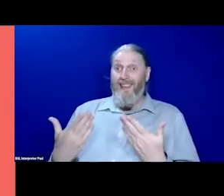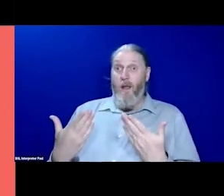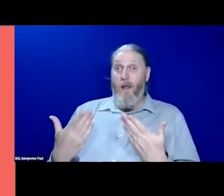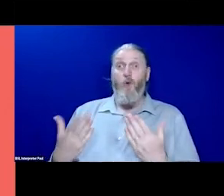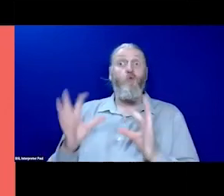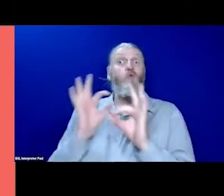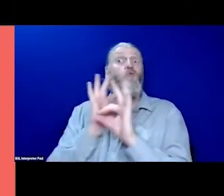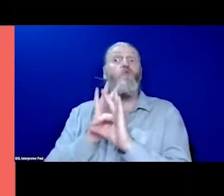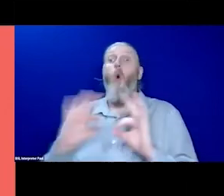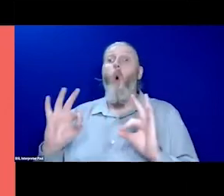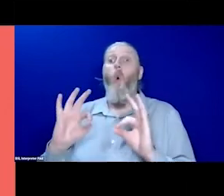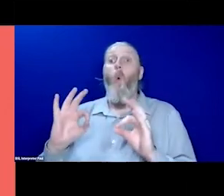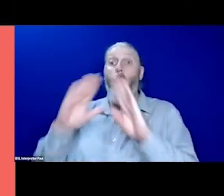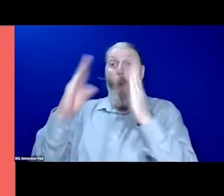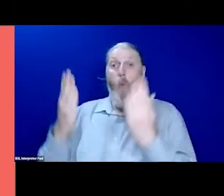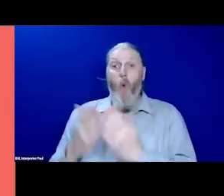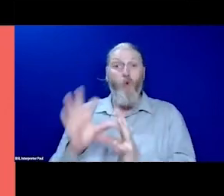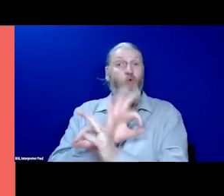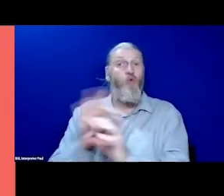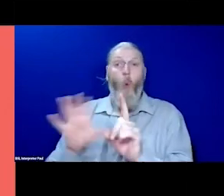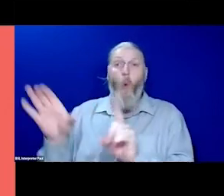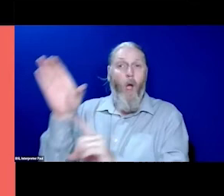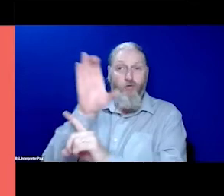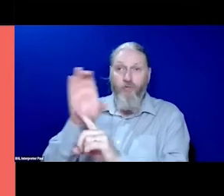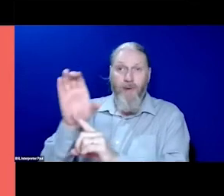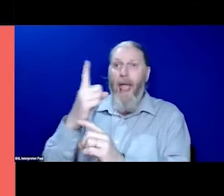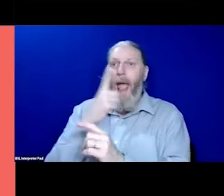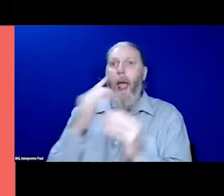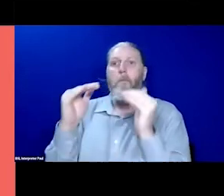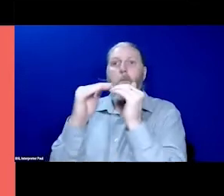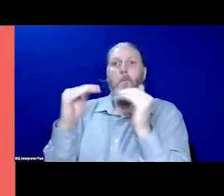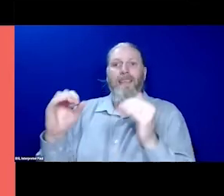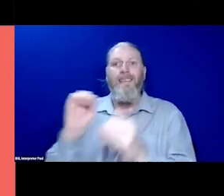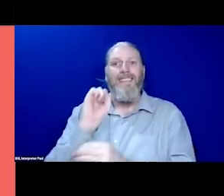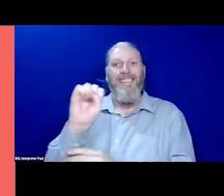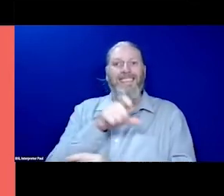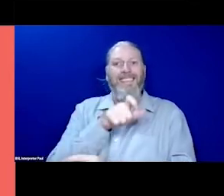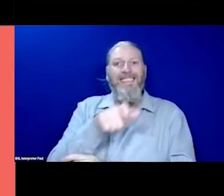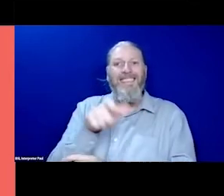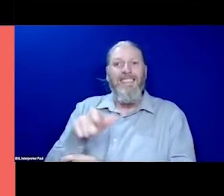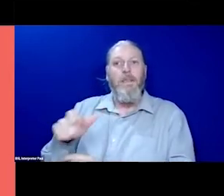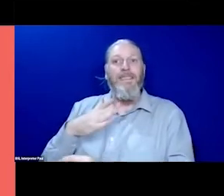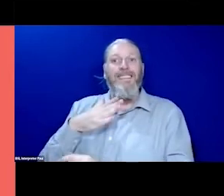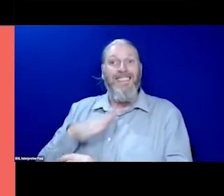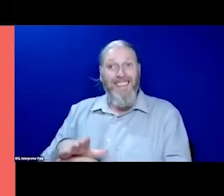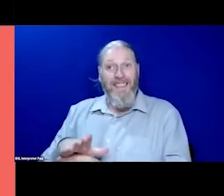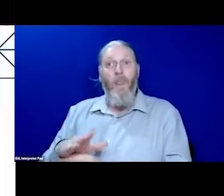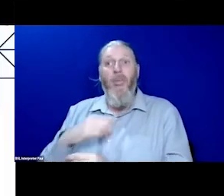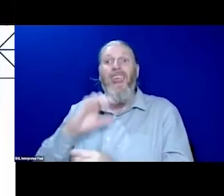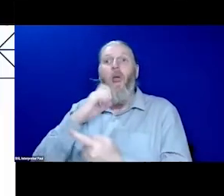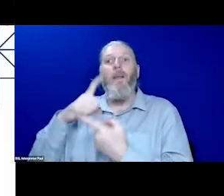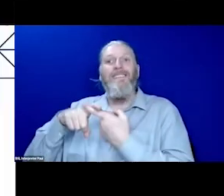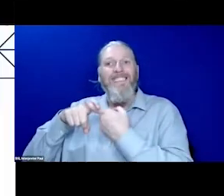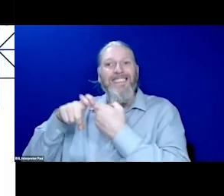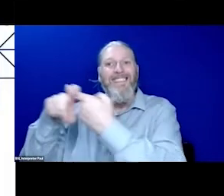of its citizens at a resource use that's globally sustainable.